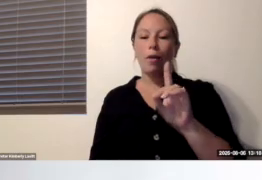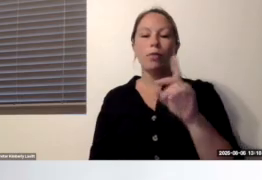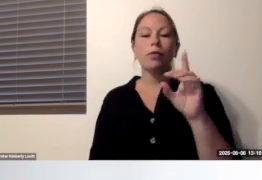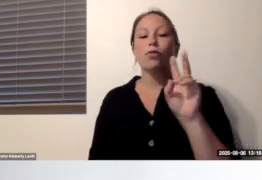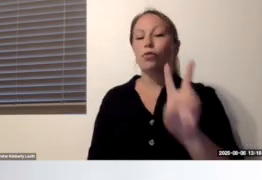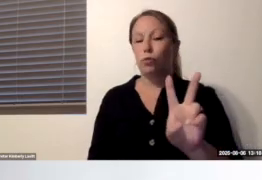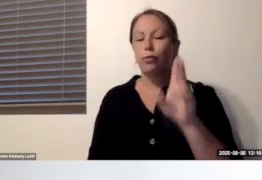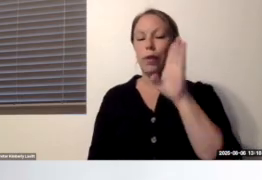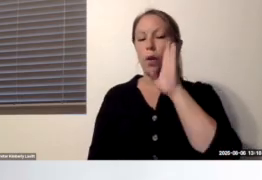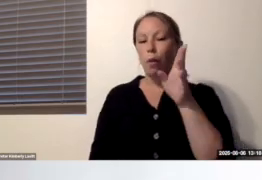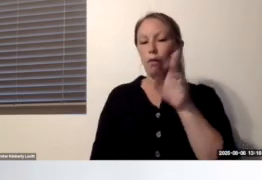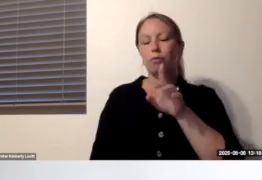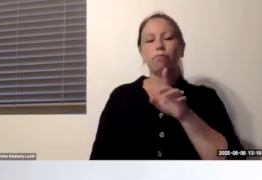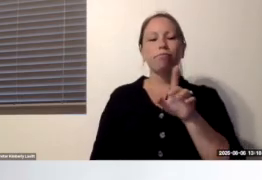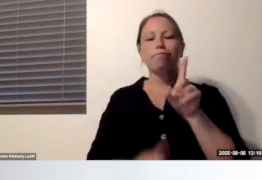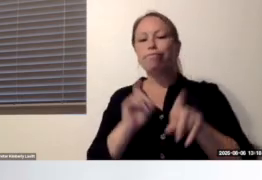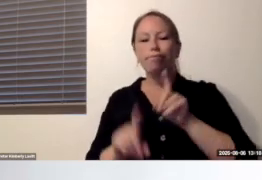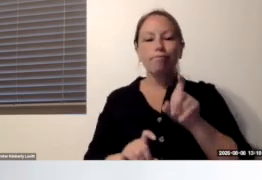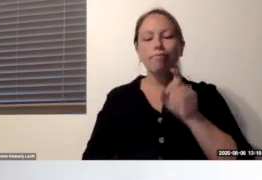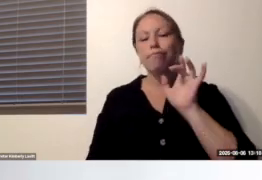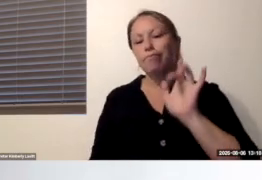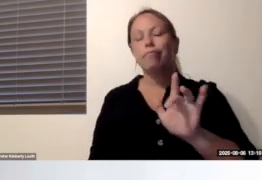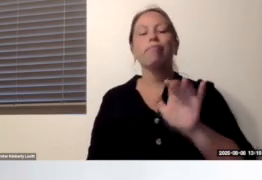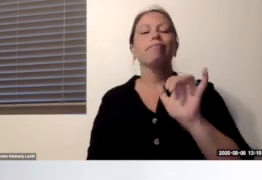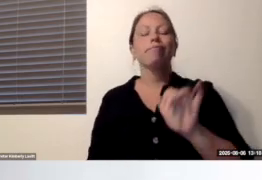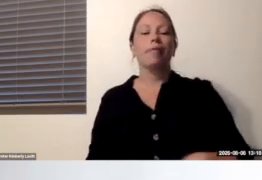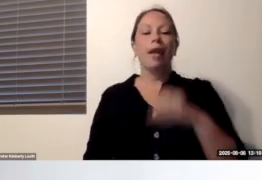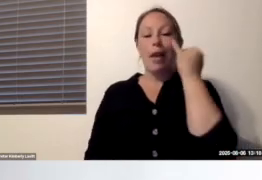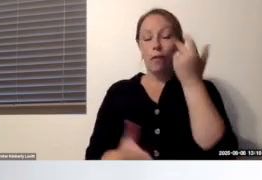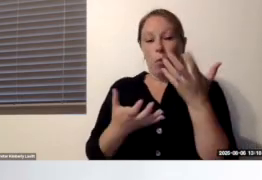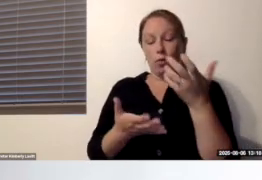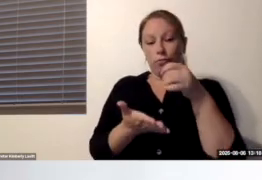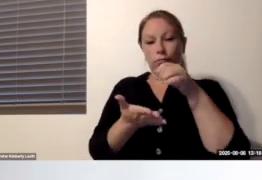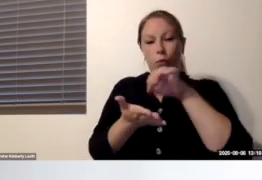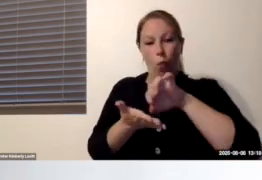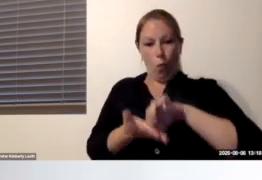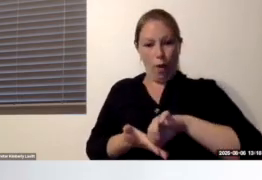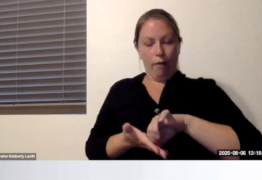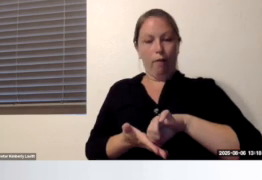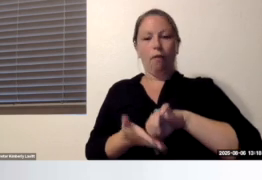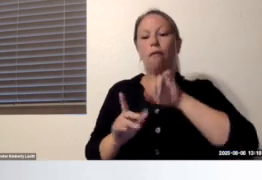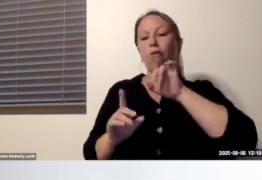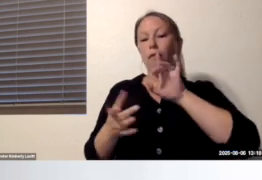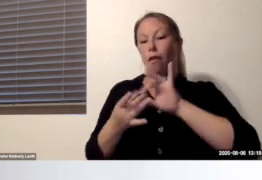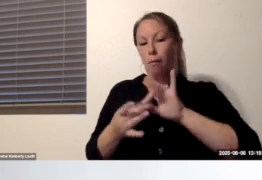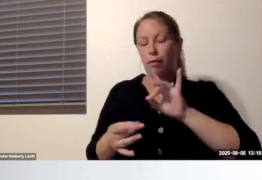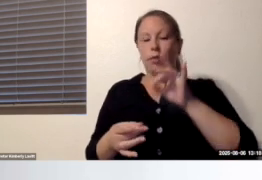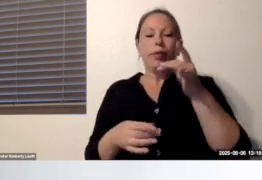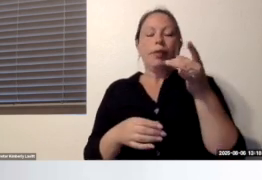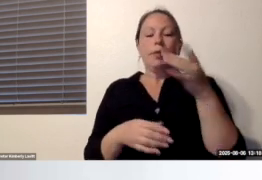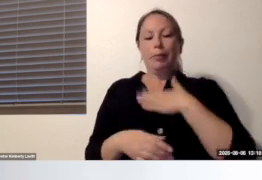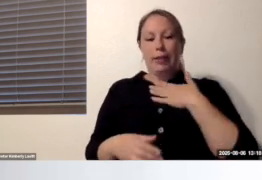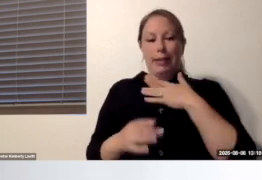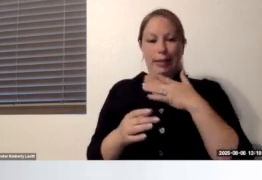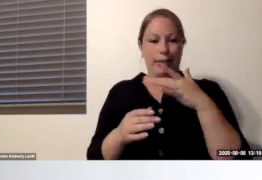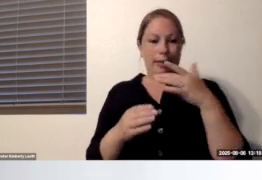on you accordingly. If you'd like to provide a written comment or ask a question via email, please email us